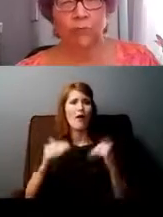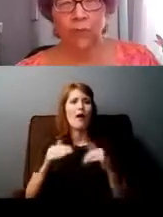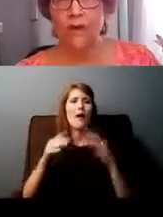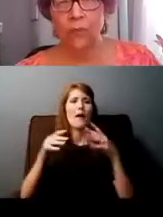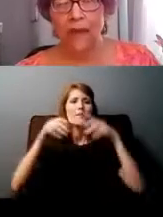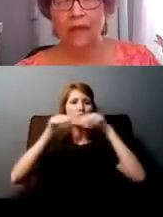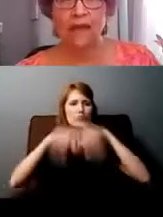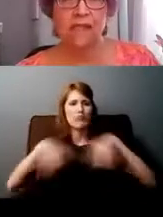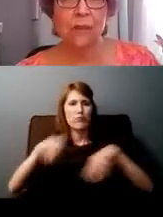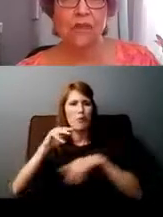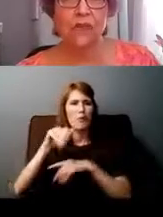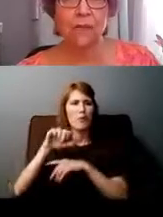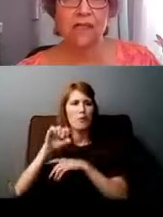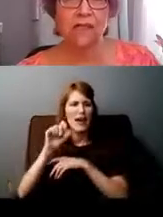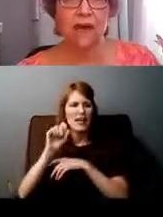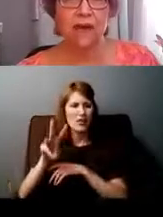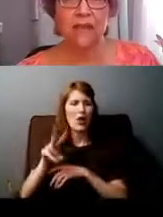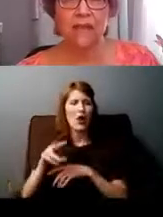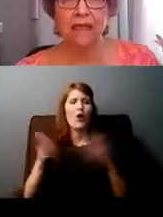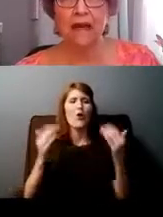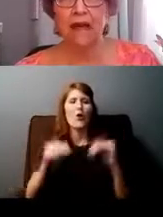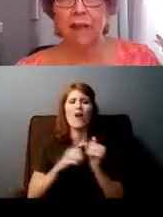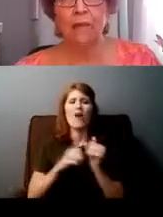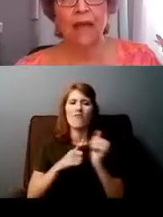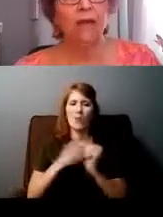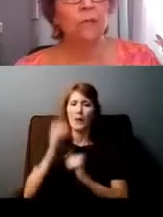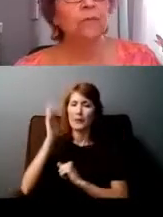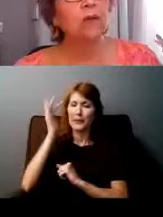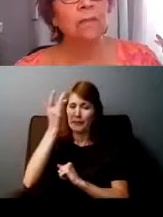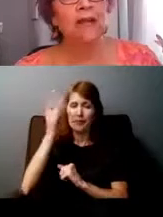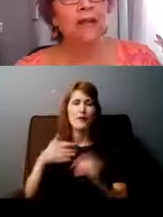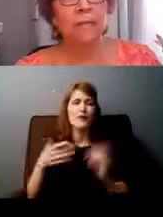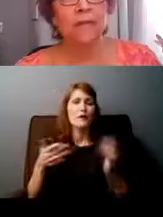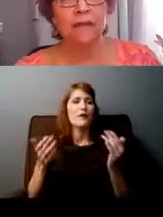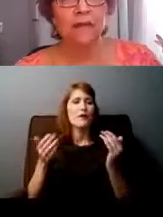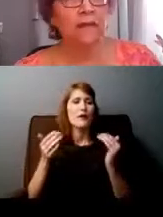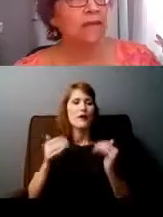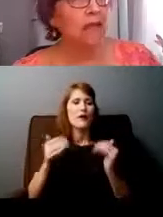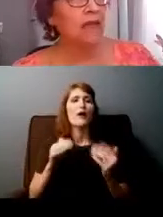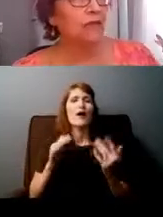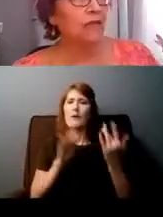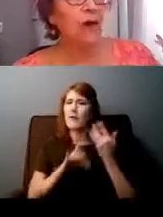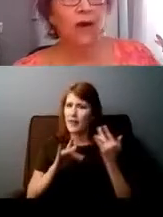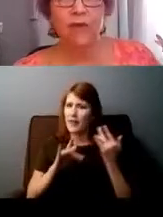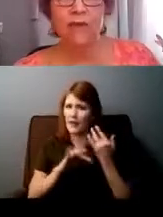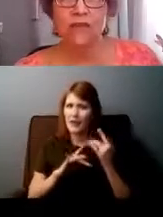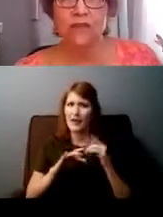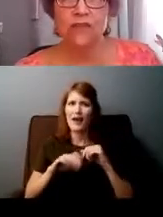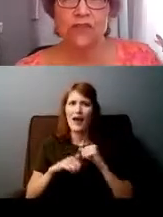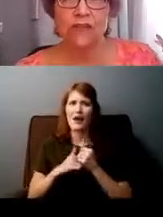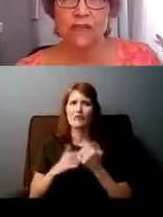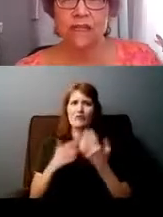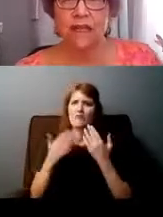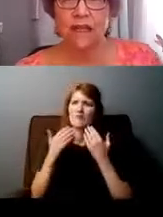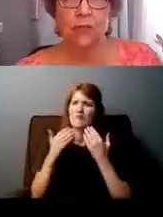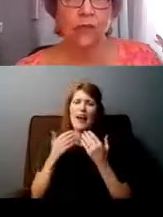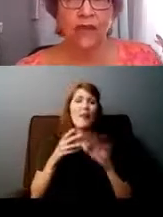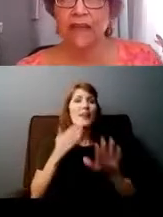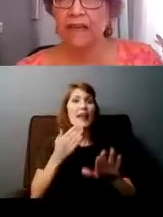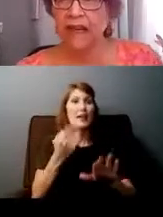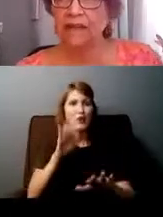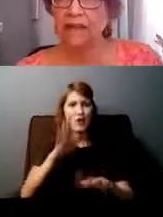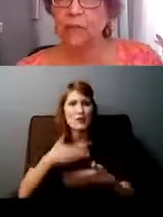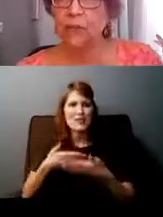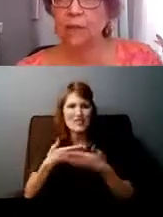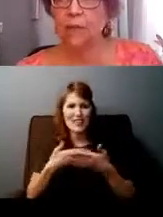or recognizing what your buttons are, how to pull up that empathy, and thank you for all those suggestions,